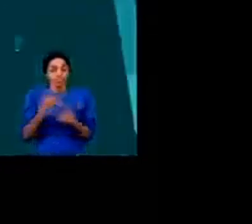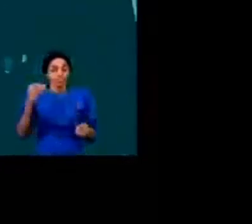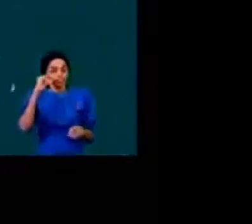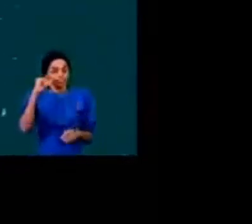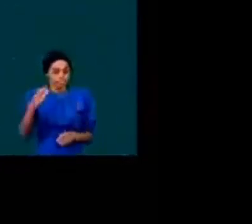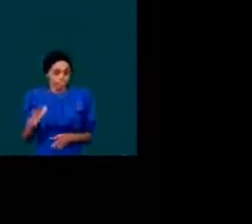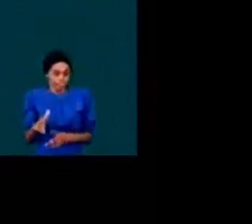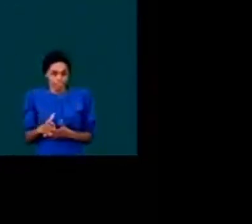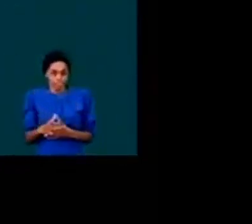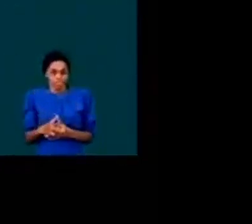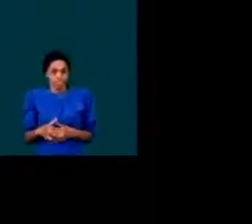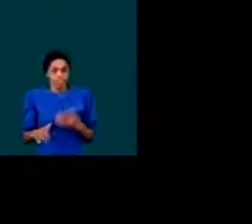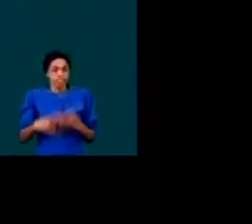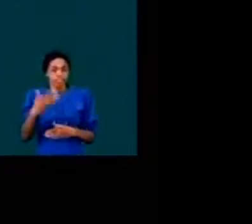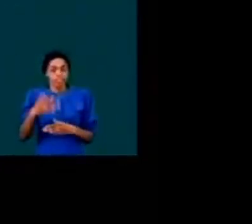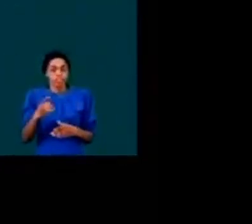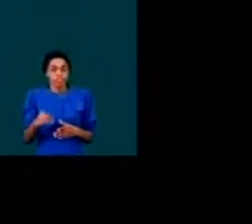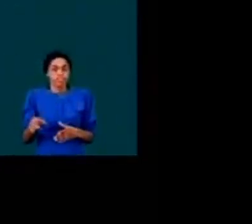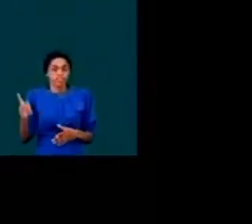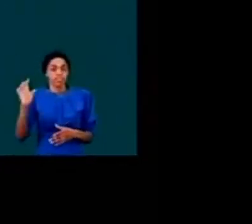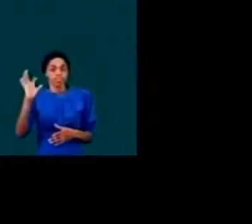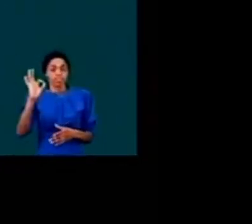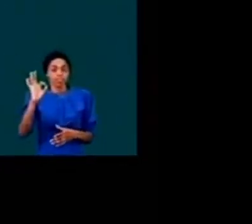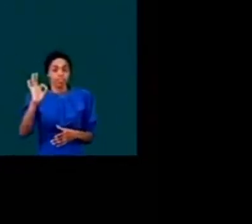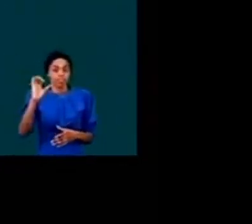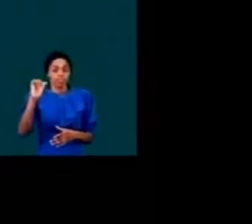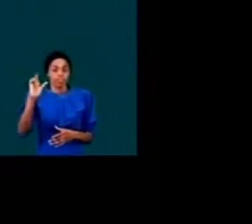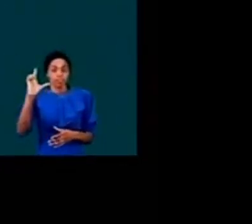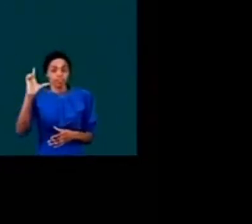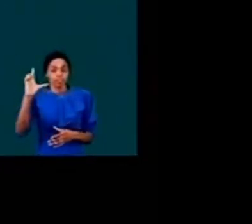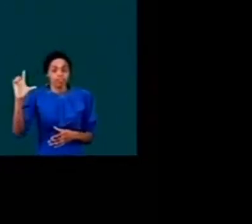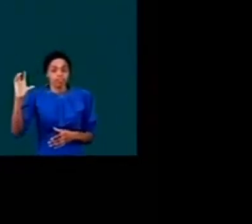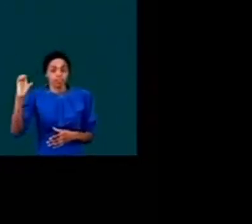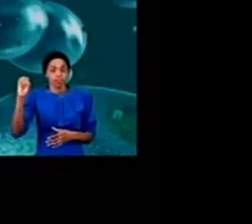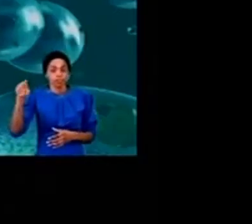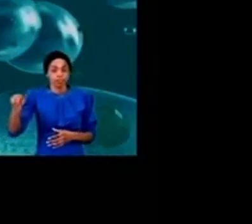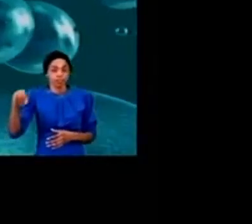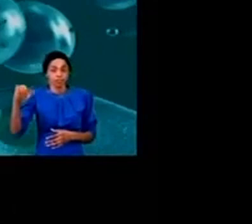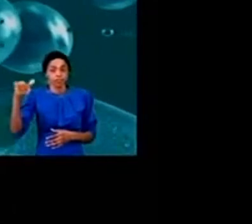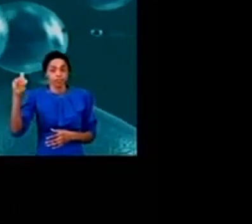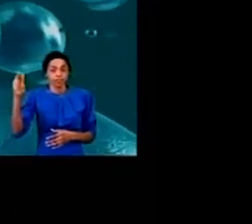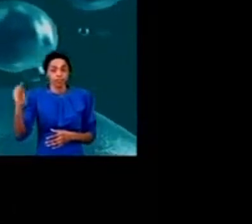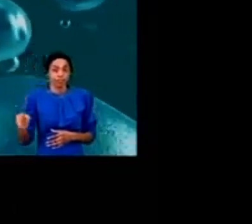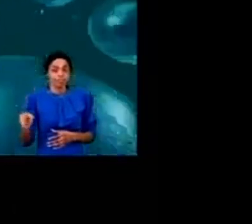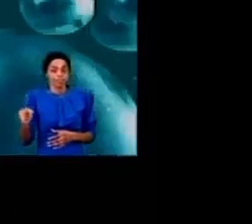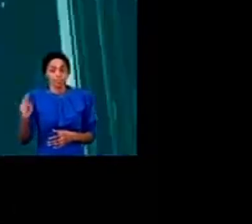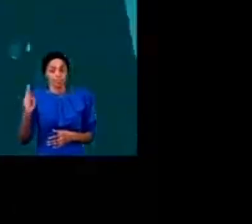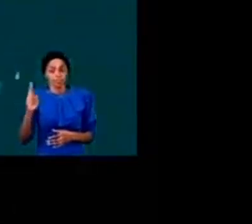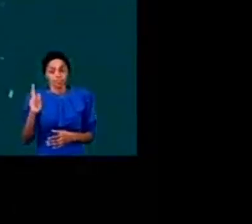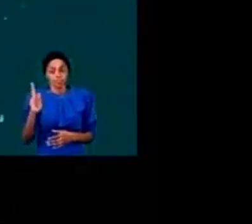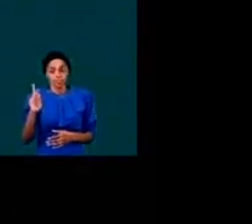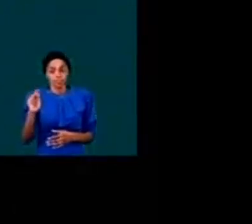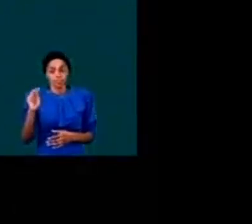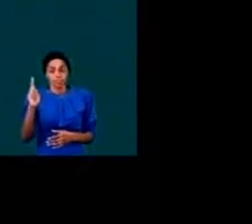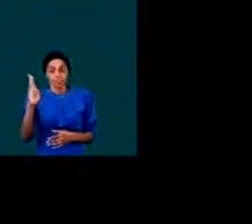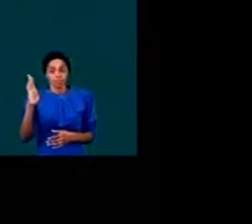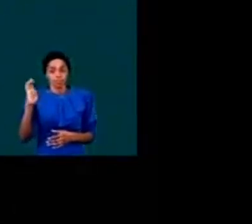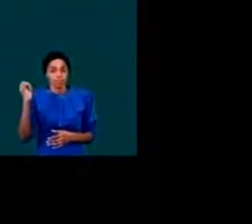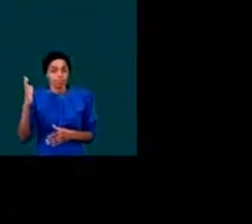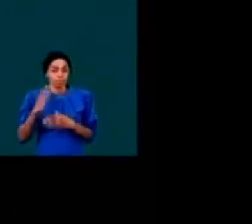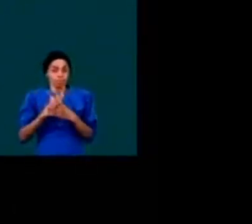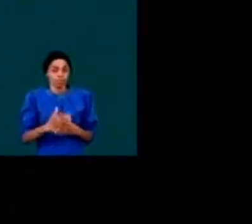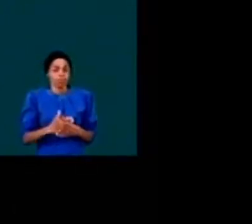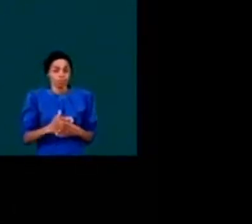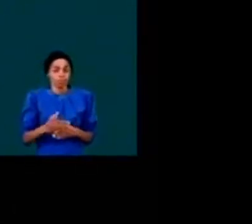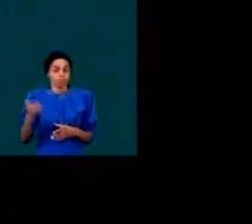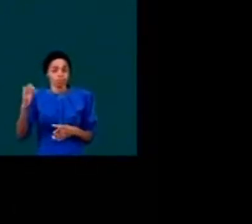completely free. Praise the Lord. And finally, before we go, we bring you this one from the hospital